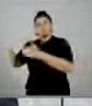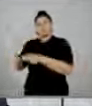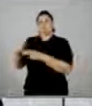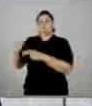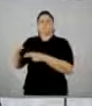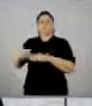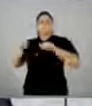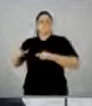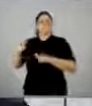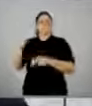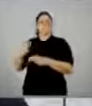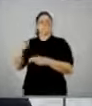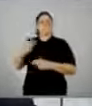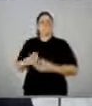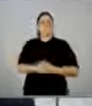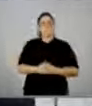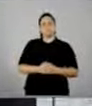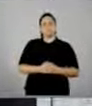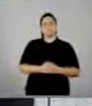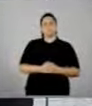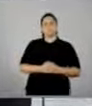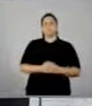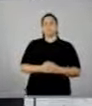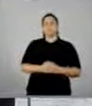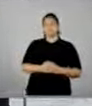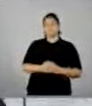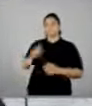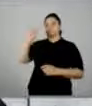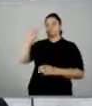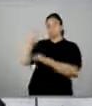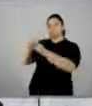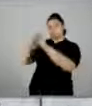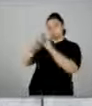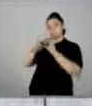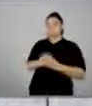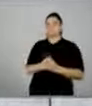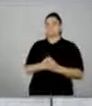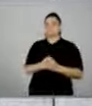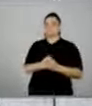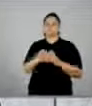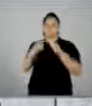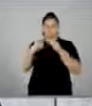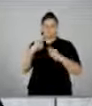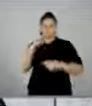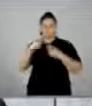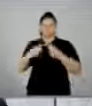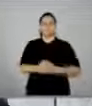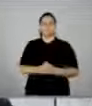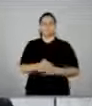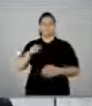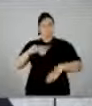Firstly, there has been no slow approval process. This has been, I think, the most efficient and